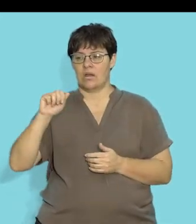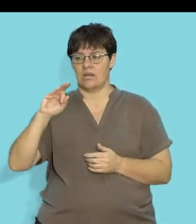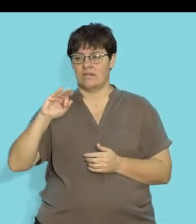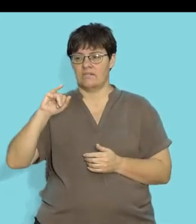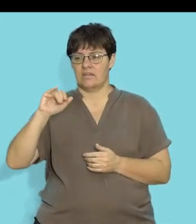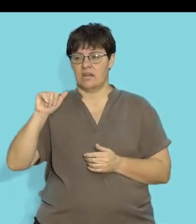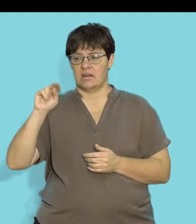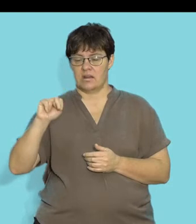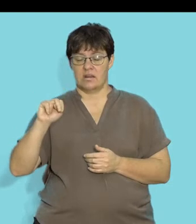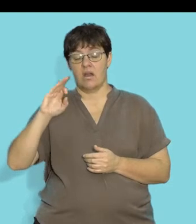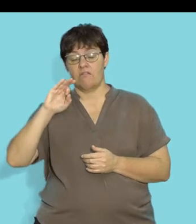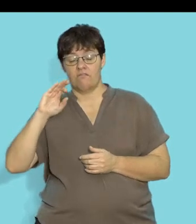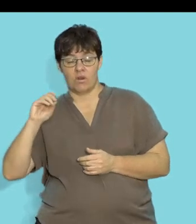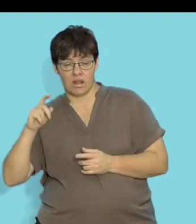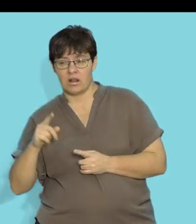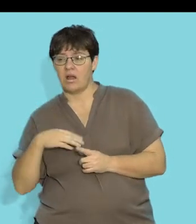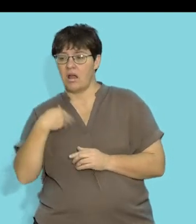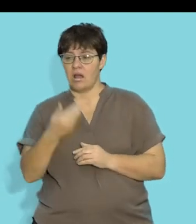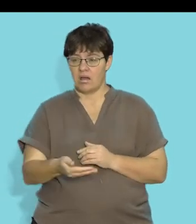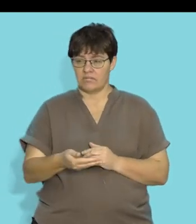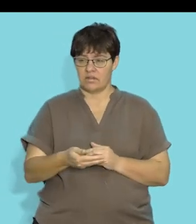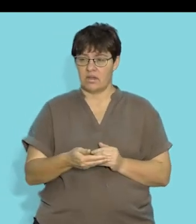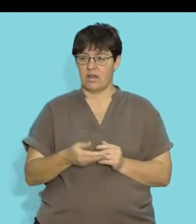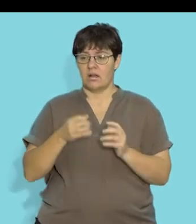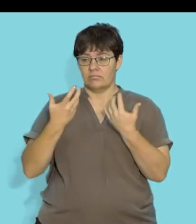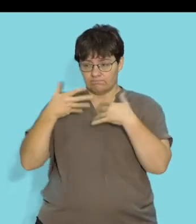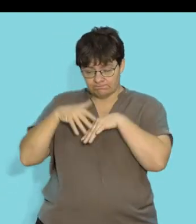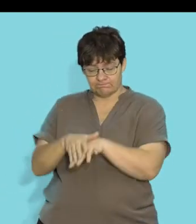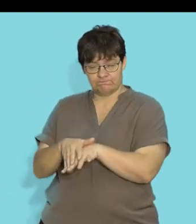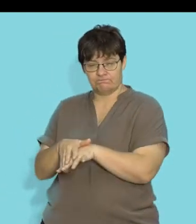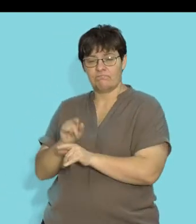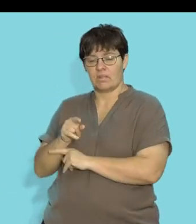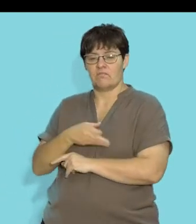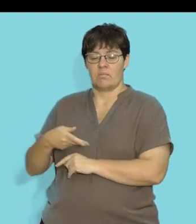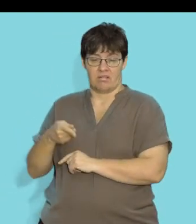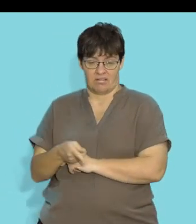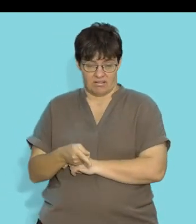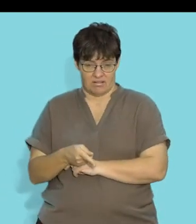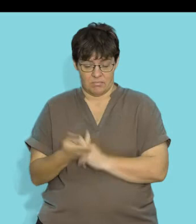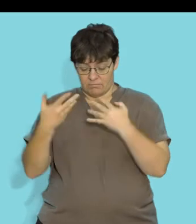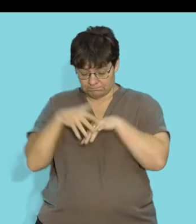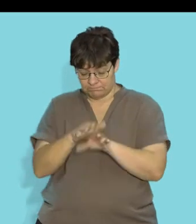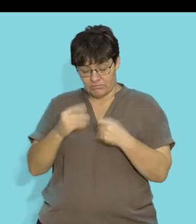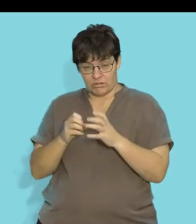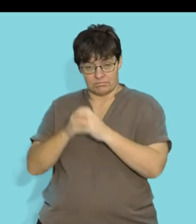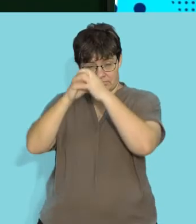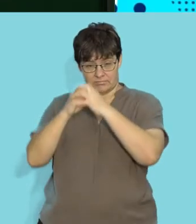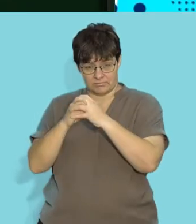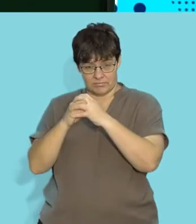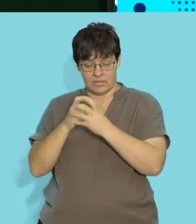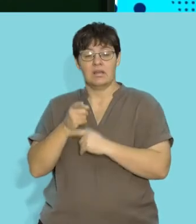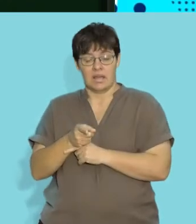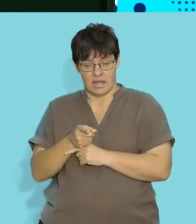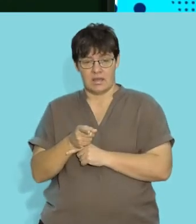follicle after fertilization in the female ovary. So what happens after fertilization is that